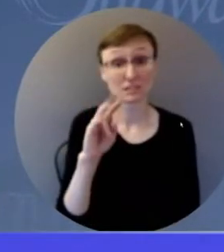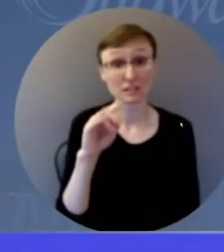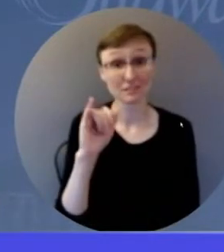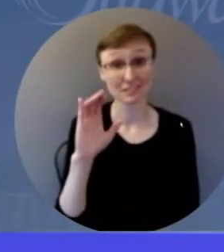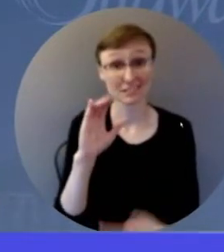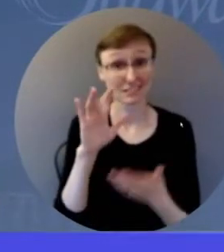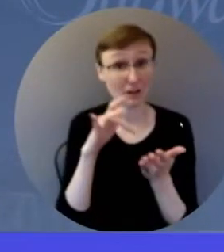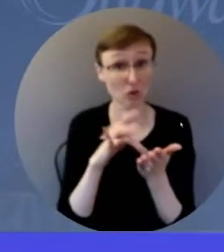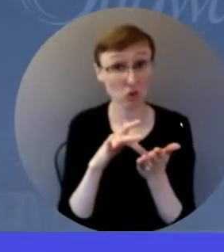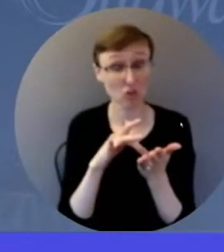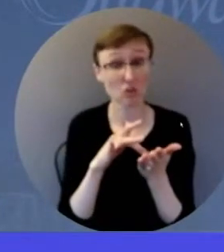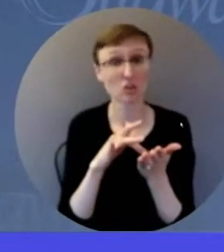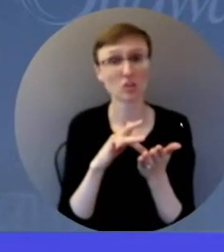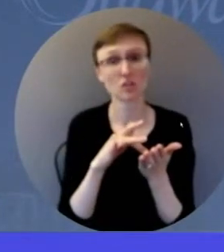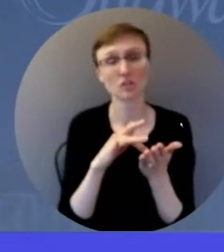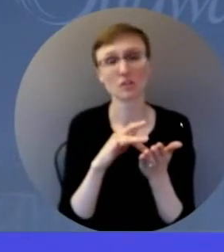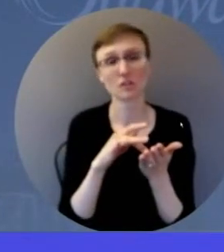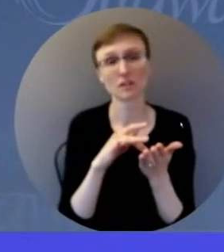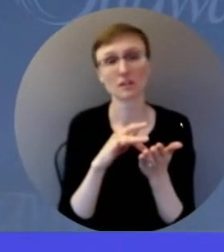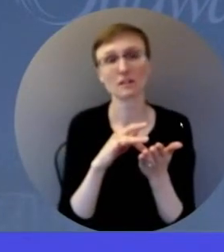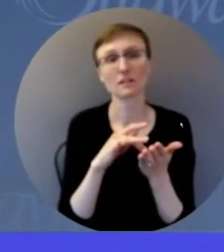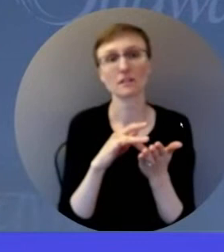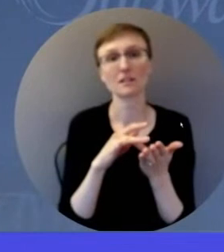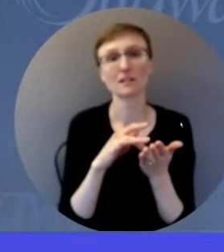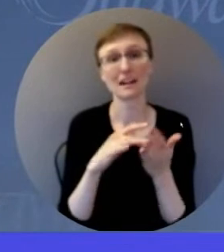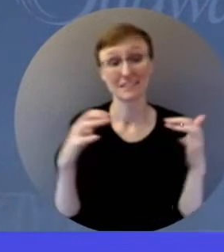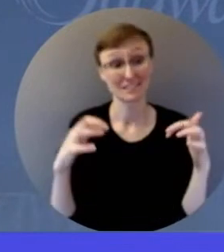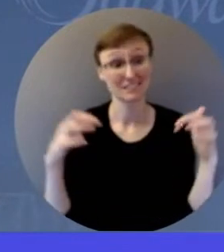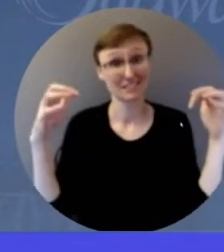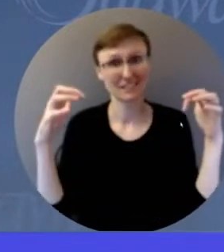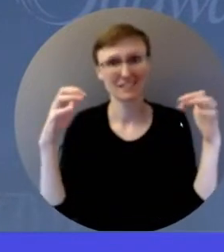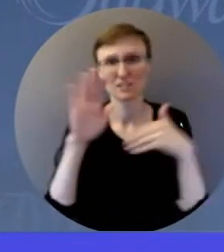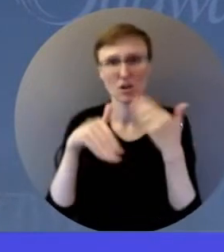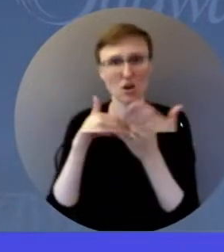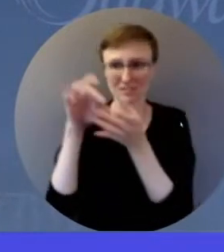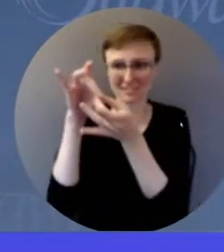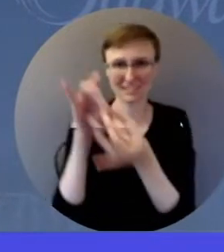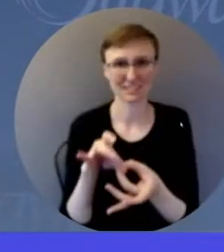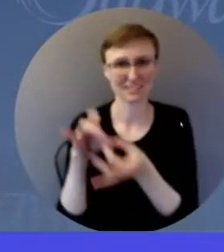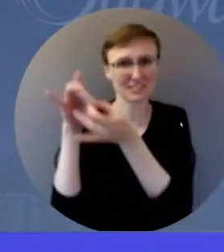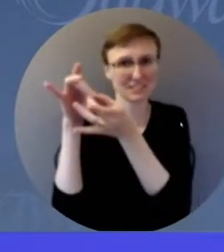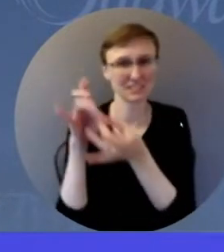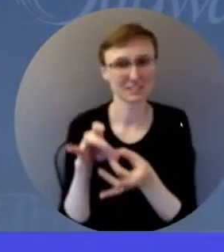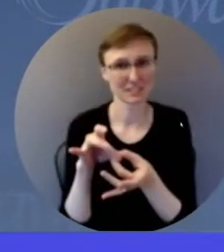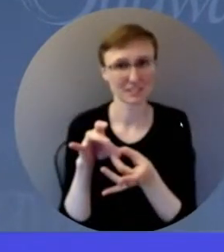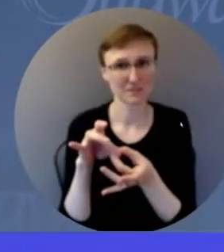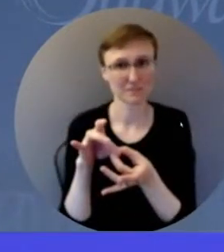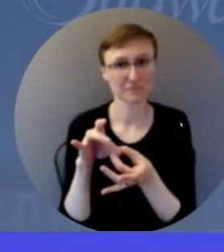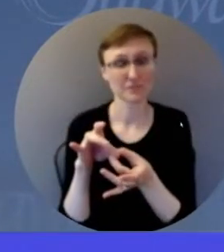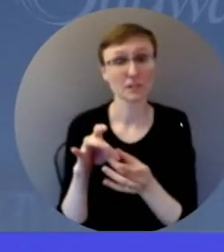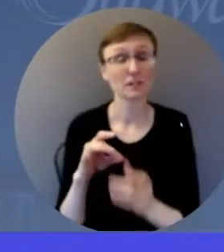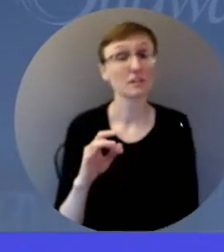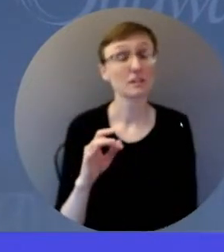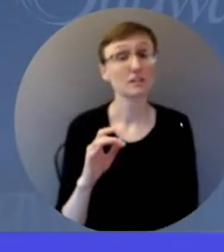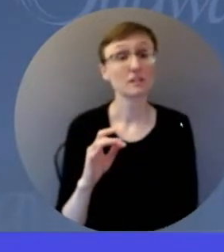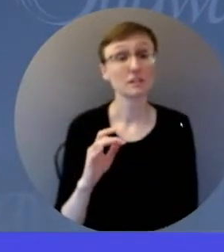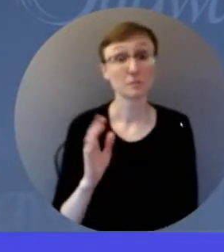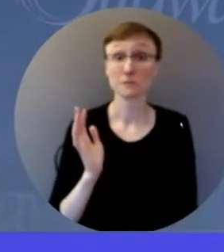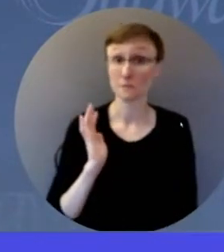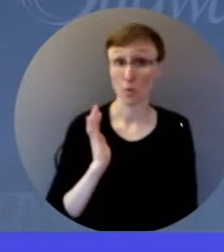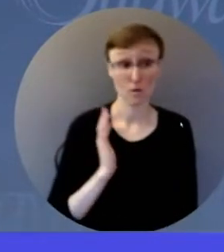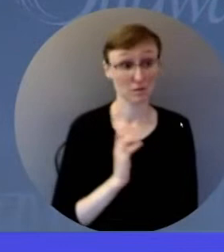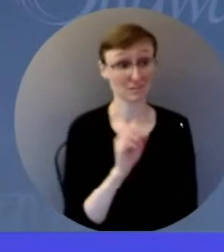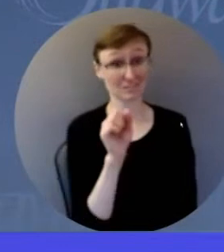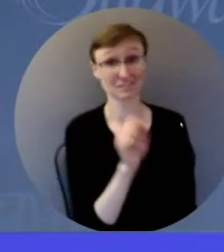to the stands, the north side stands. And at the time, the south side stands were in